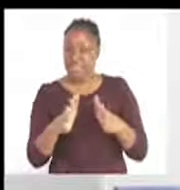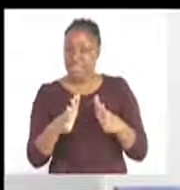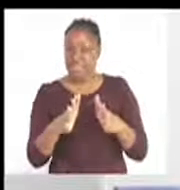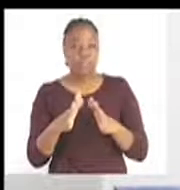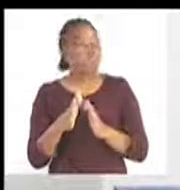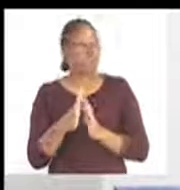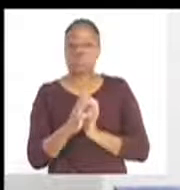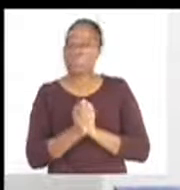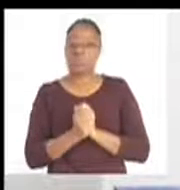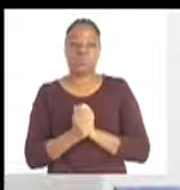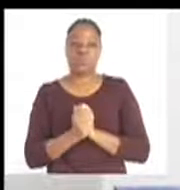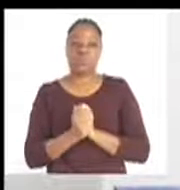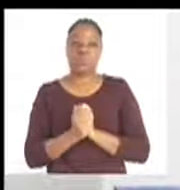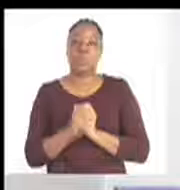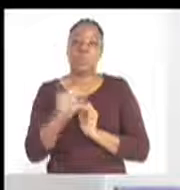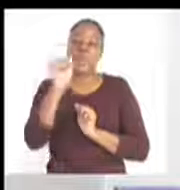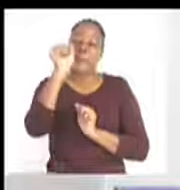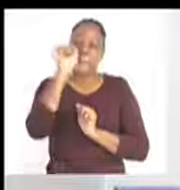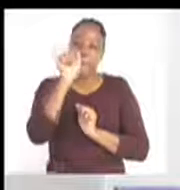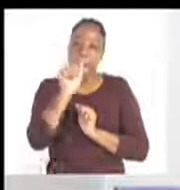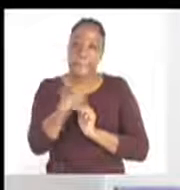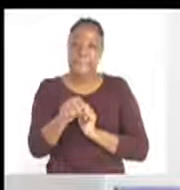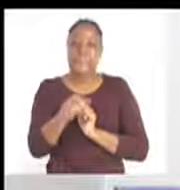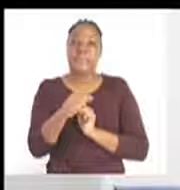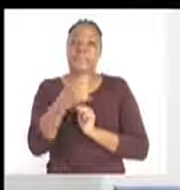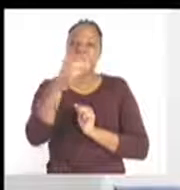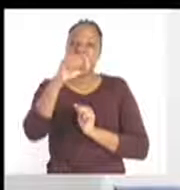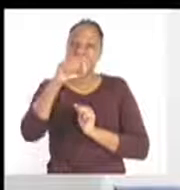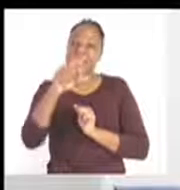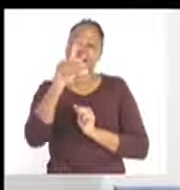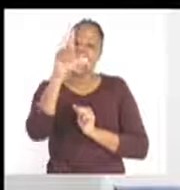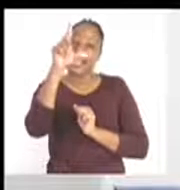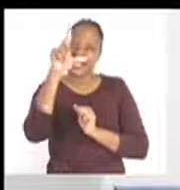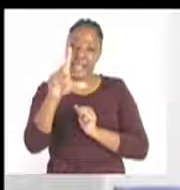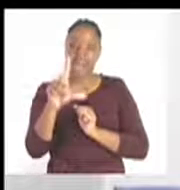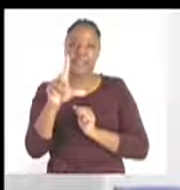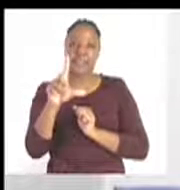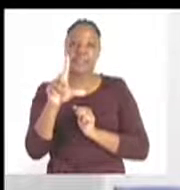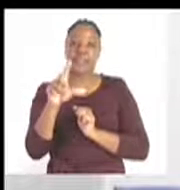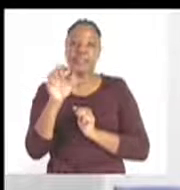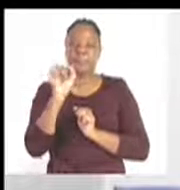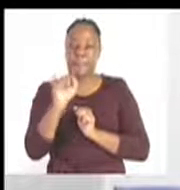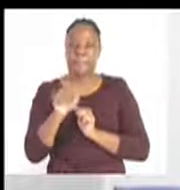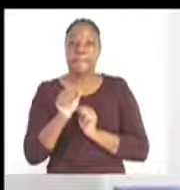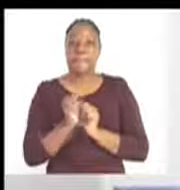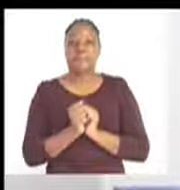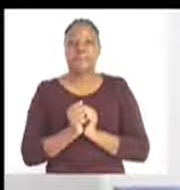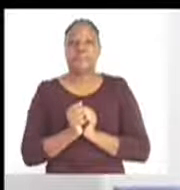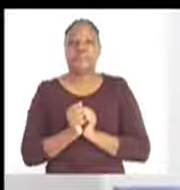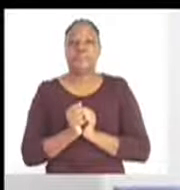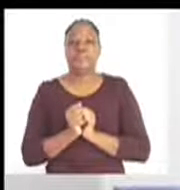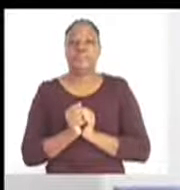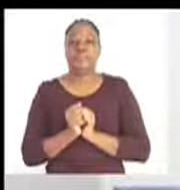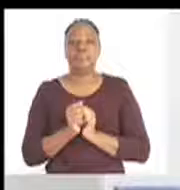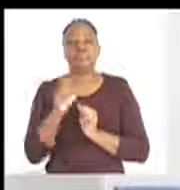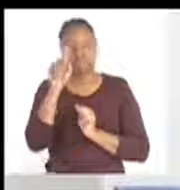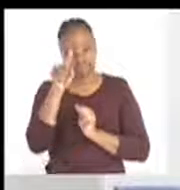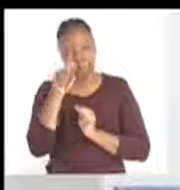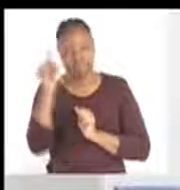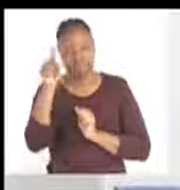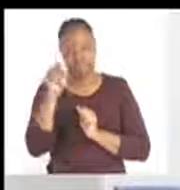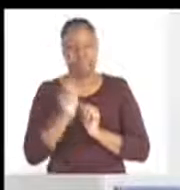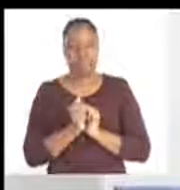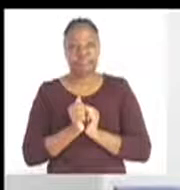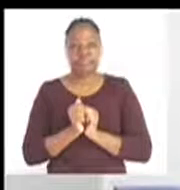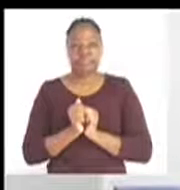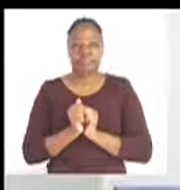monkeys? No. It is 10 liters. So we put our L next to our